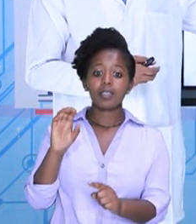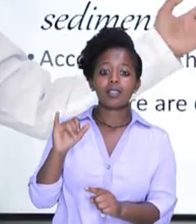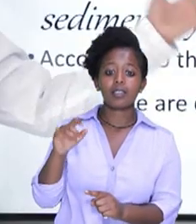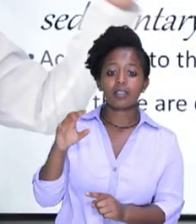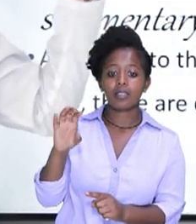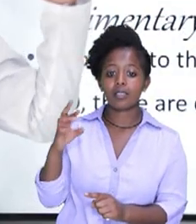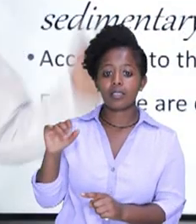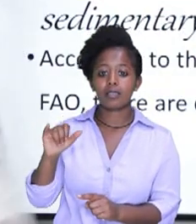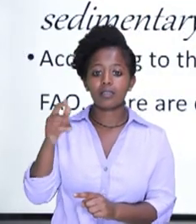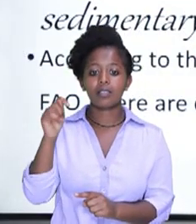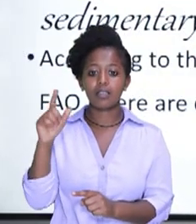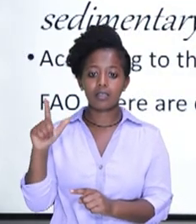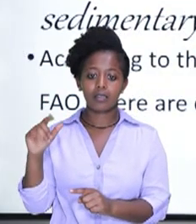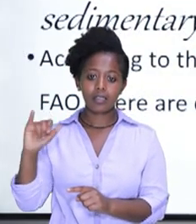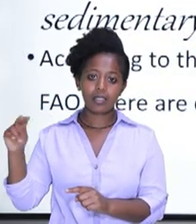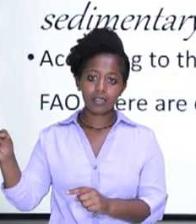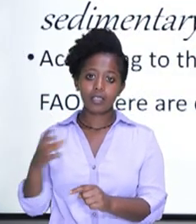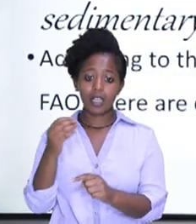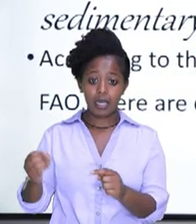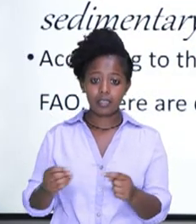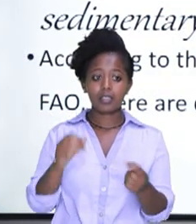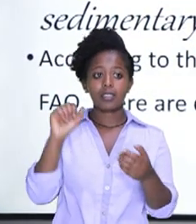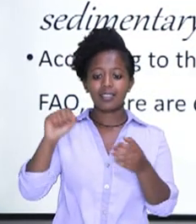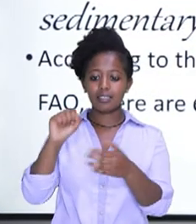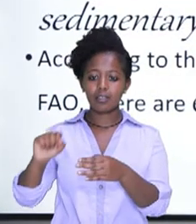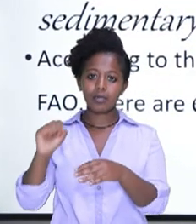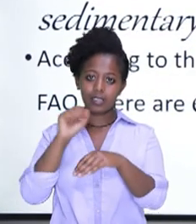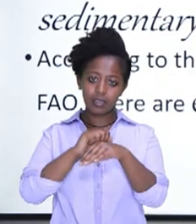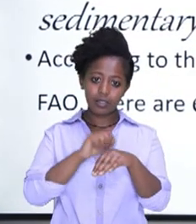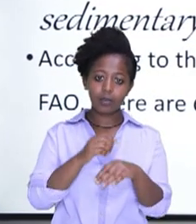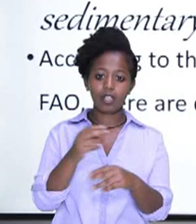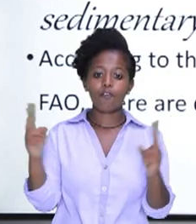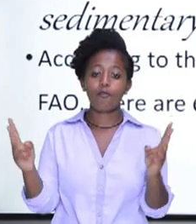crystalline volcanic Mesozoic sedimentary rocks.